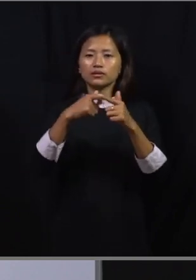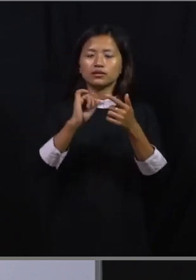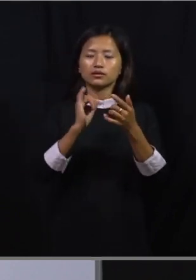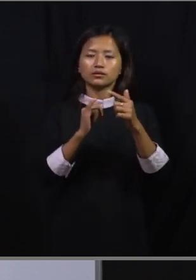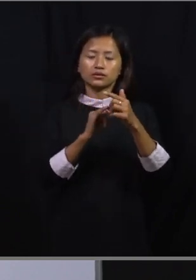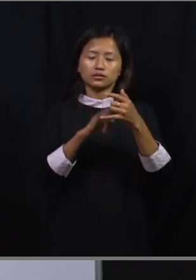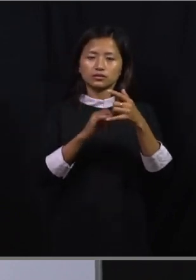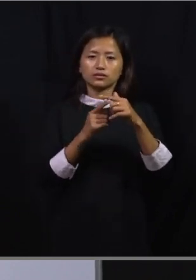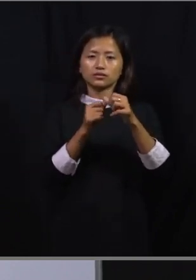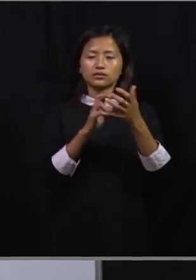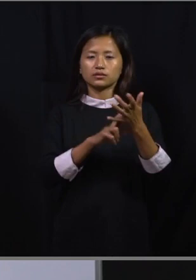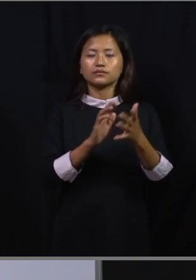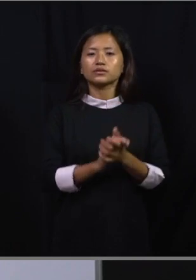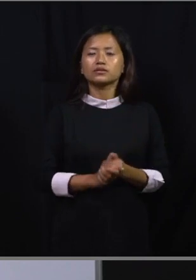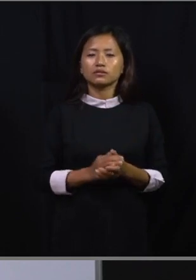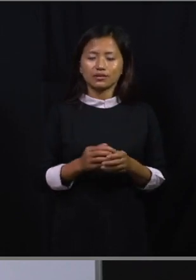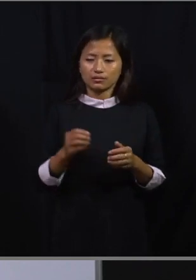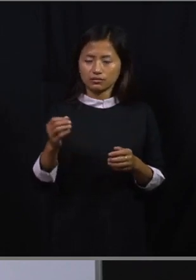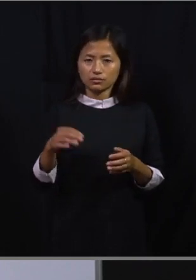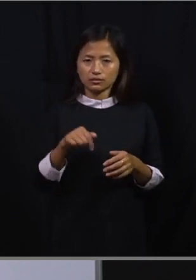of this neocolonialism.